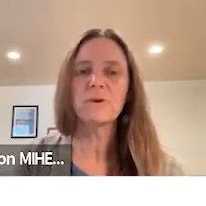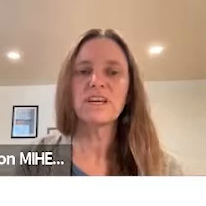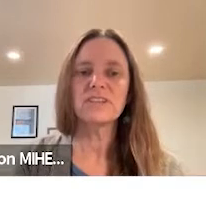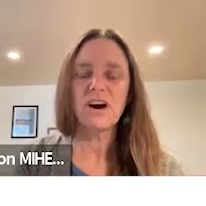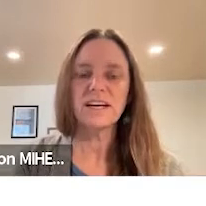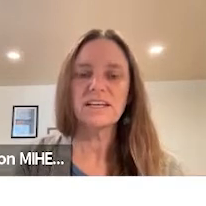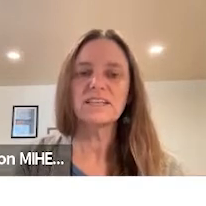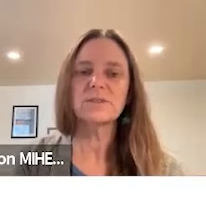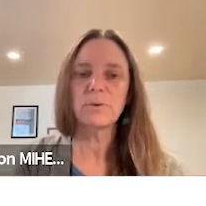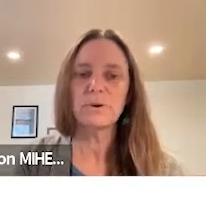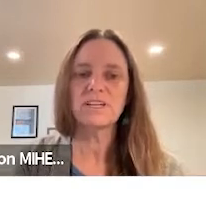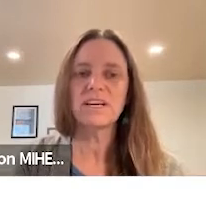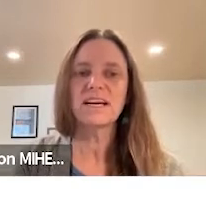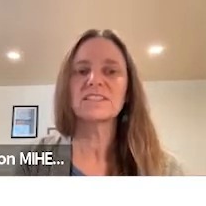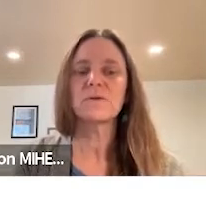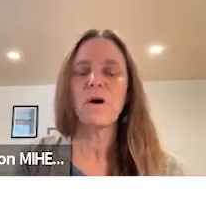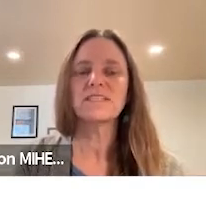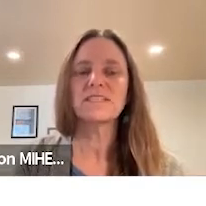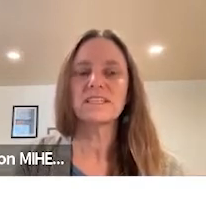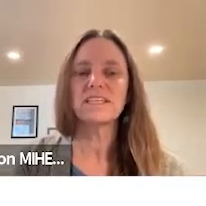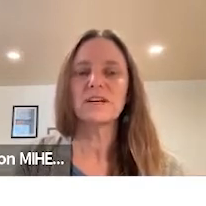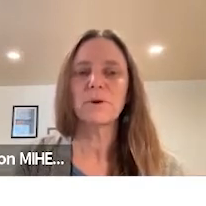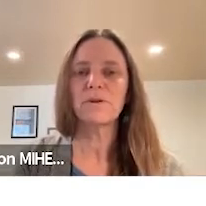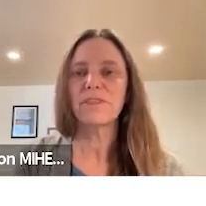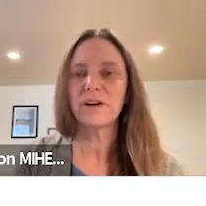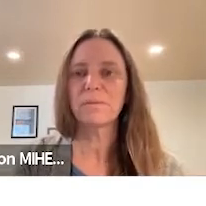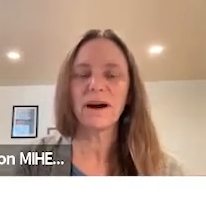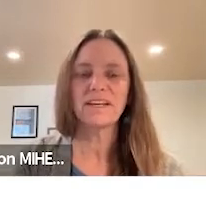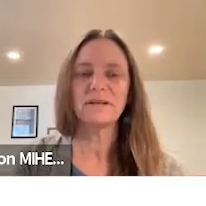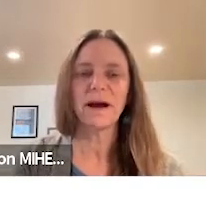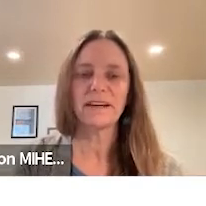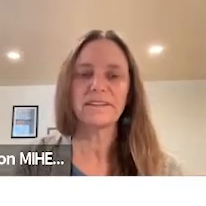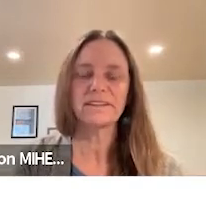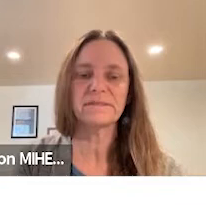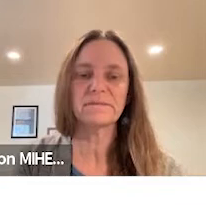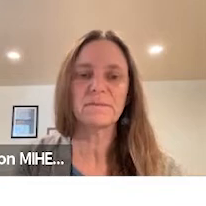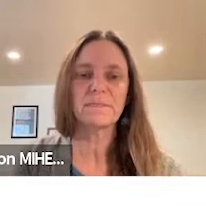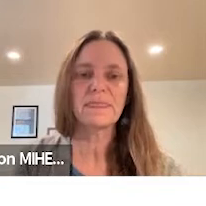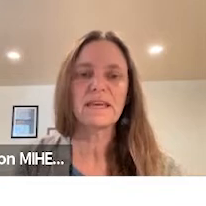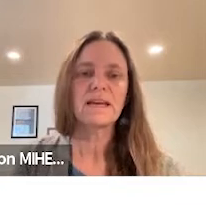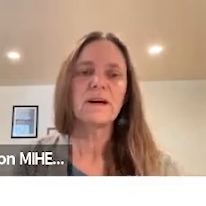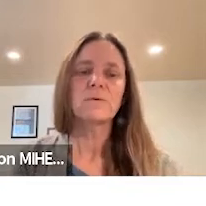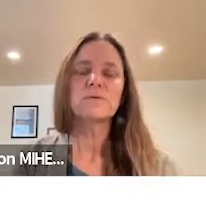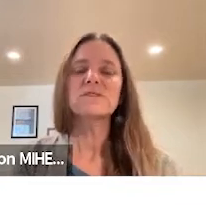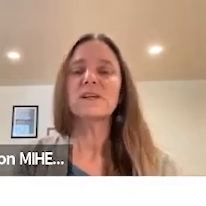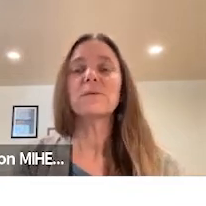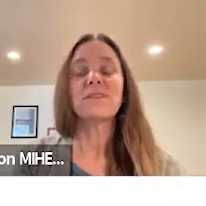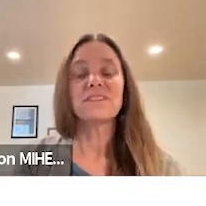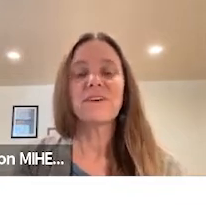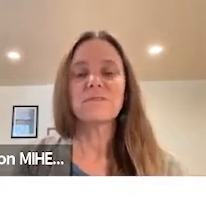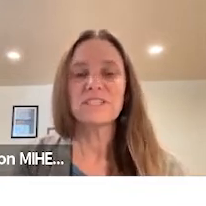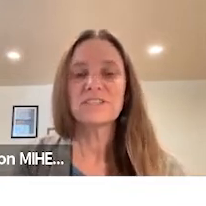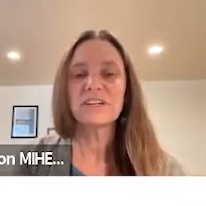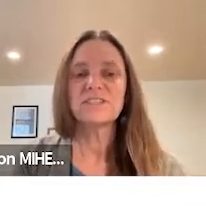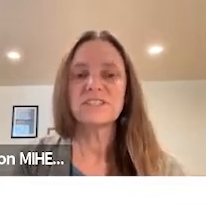and when they are taught and supported as they want and need per their body and mind. We will start with